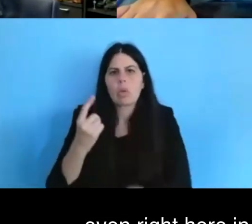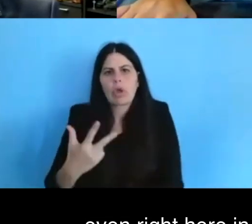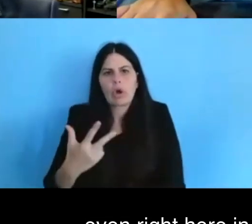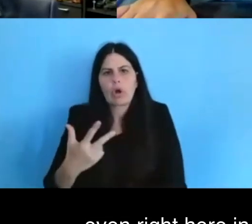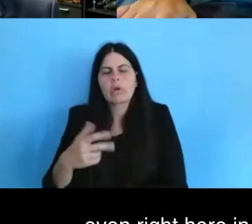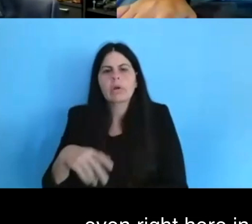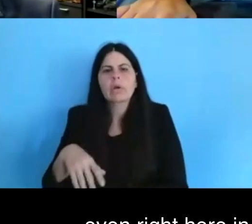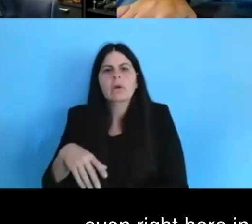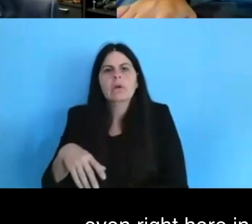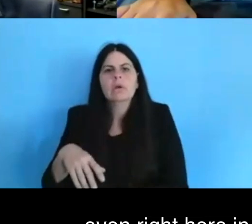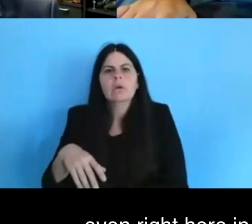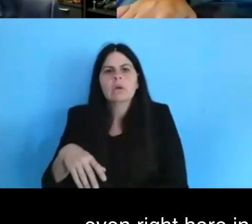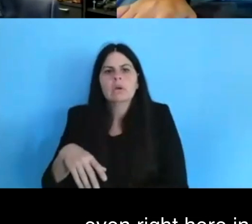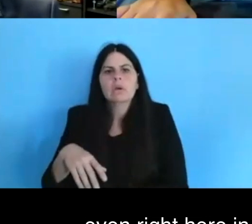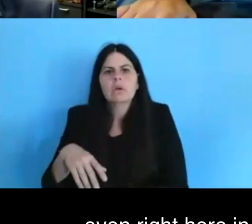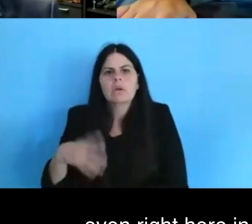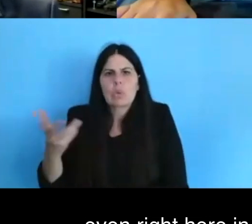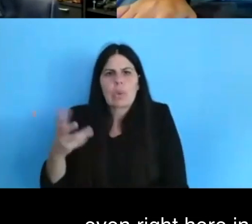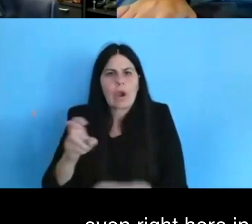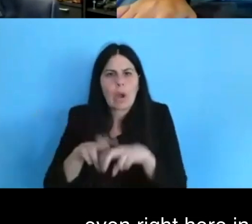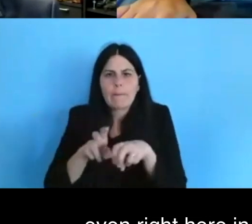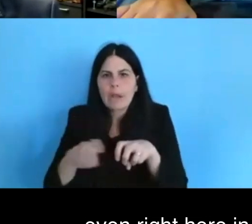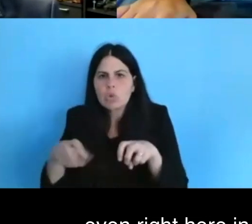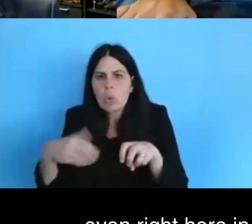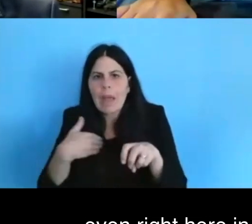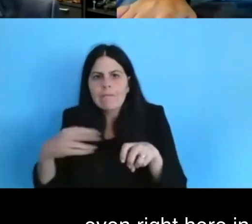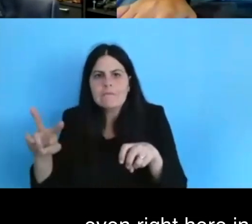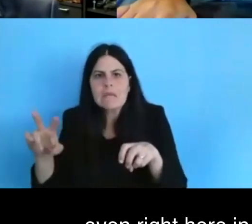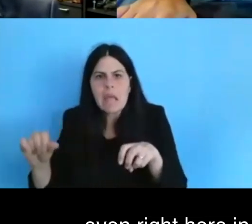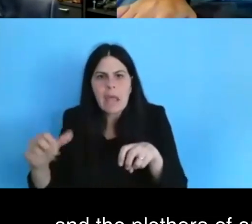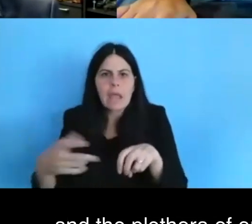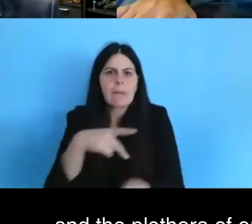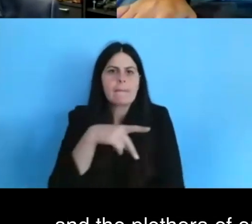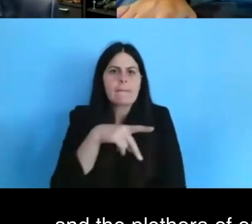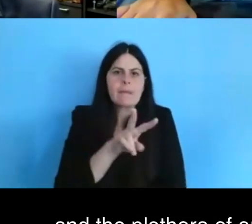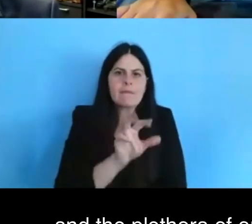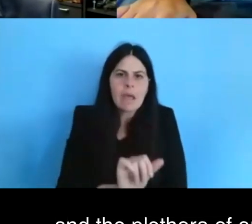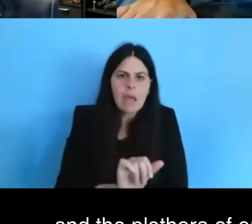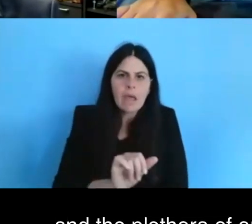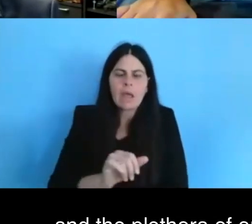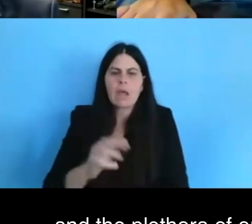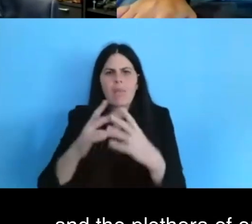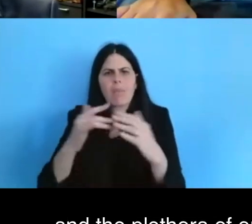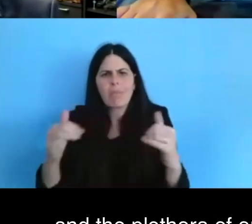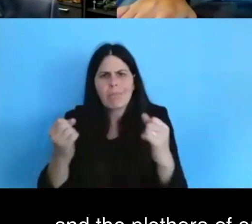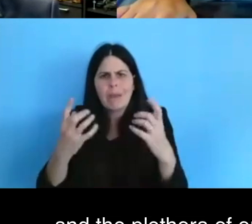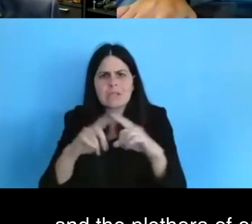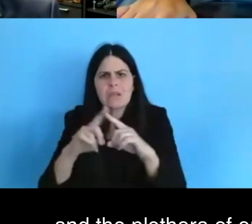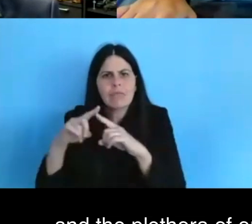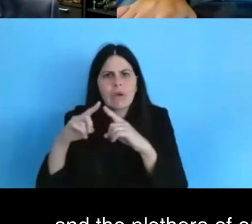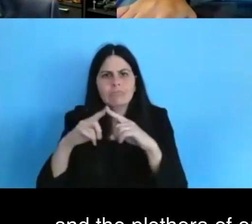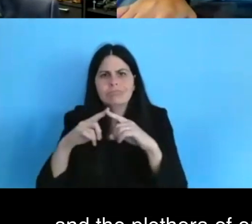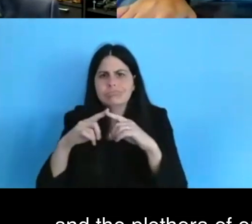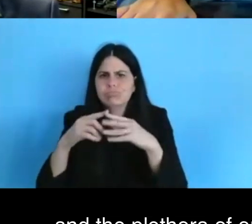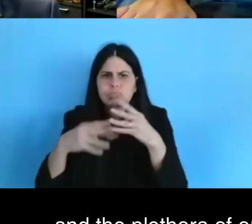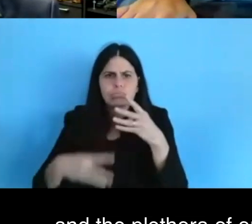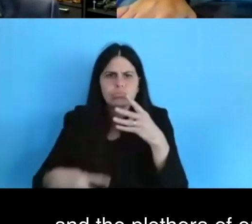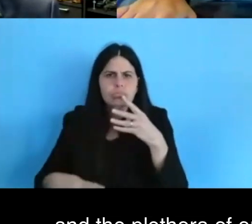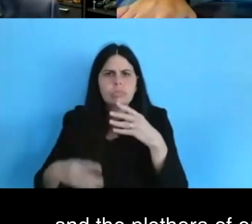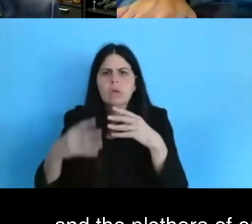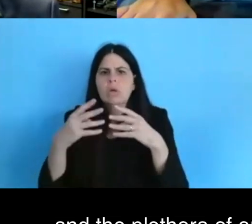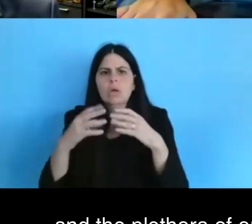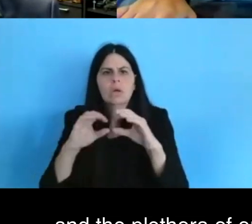here on our panelists, you've got the VA that's here, and you got PVA that's here, and the plethora of organizations that are out there. I would